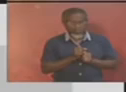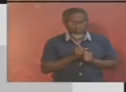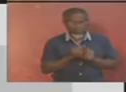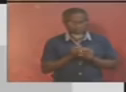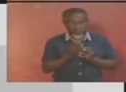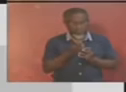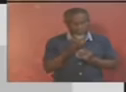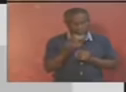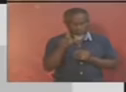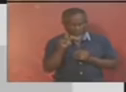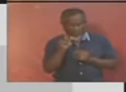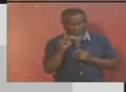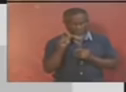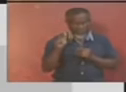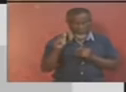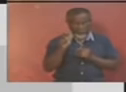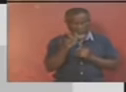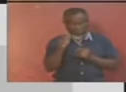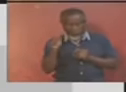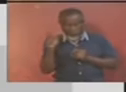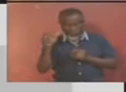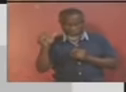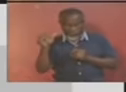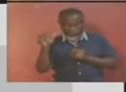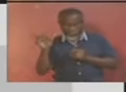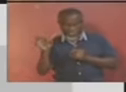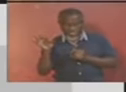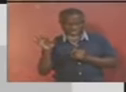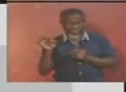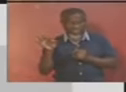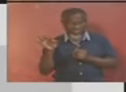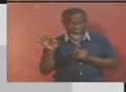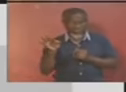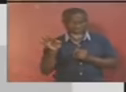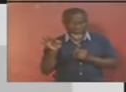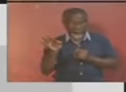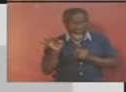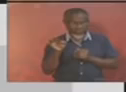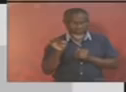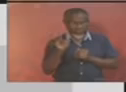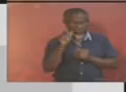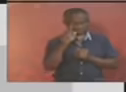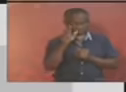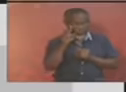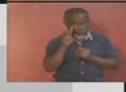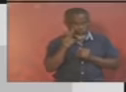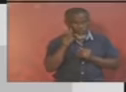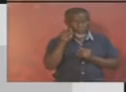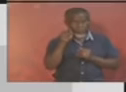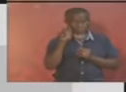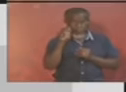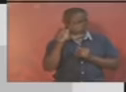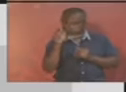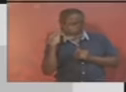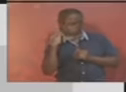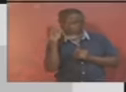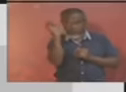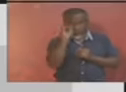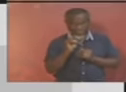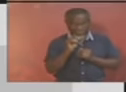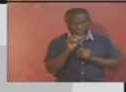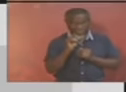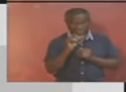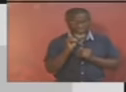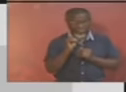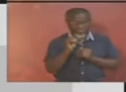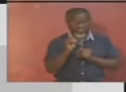if you add those two figures together. Separately, 20 to 39 accounts for 32.33%, 40 to